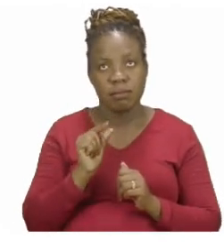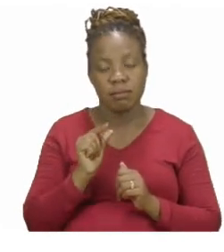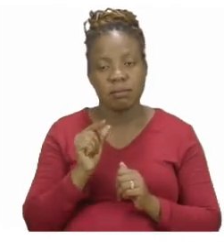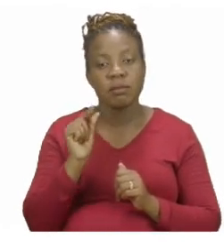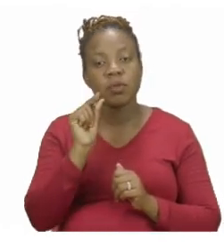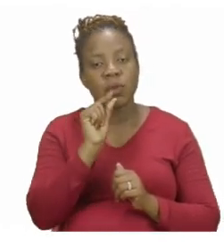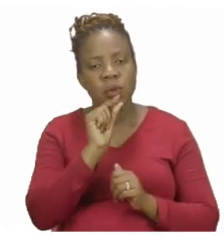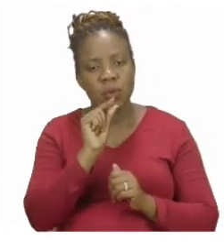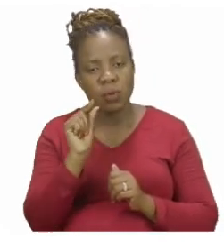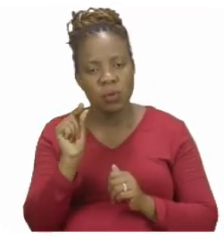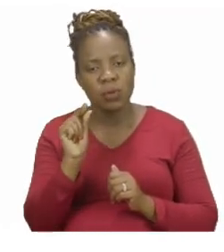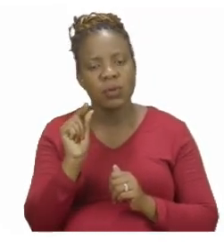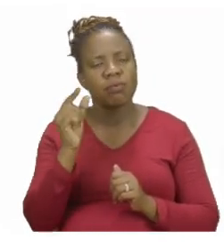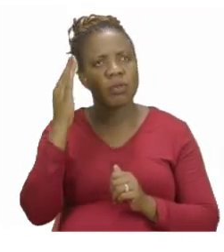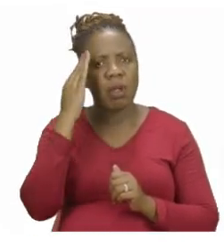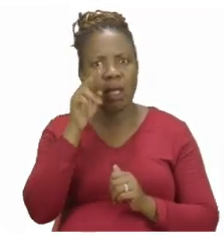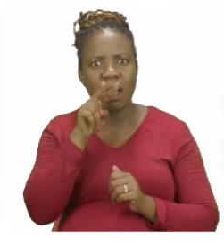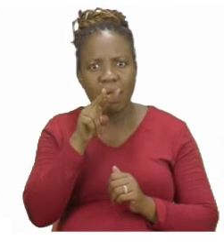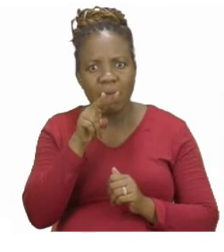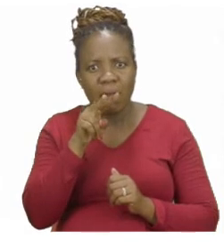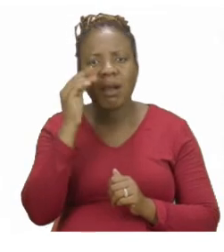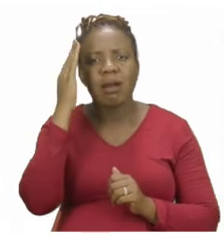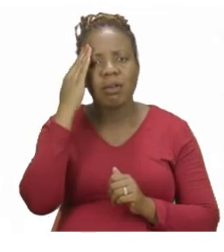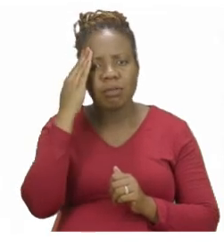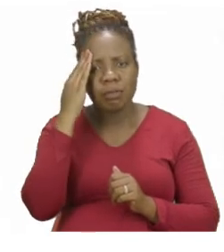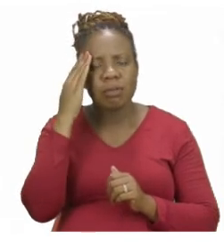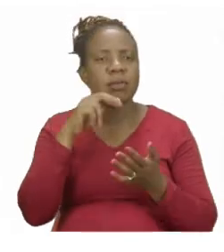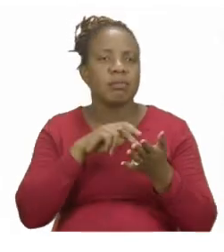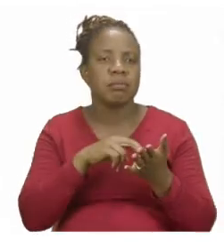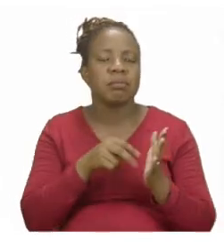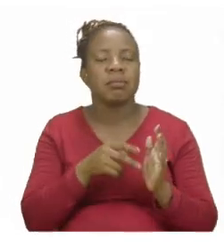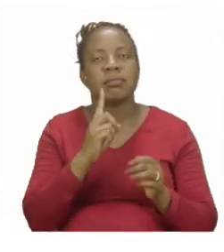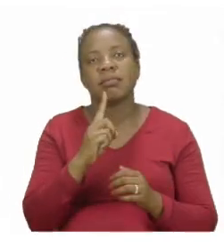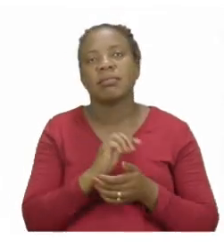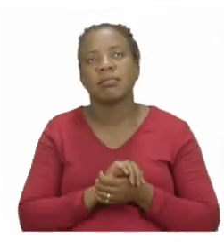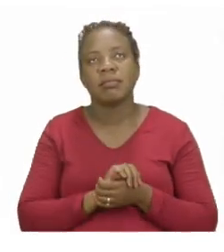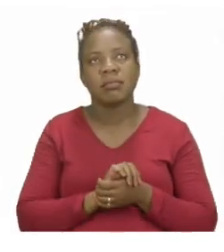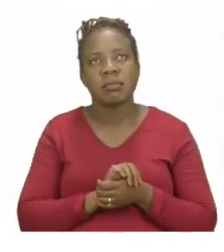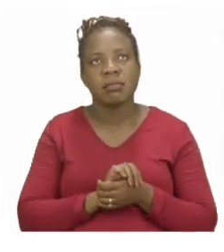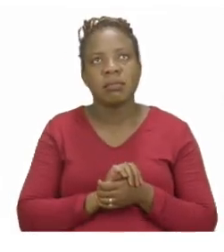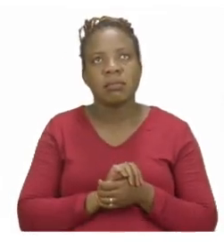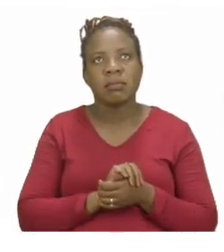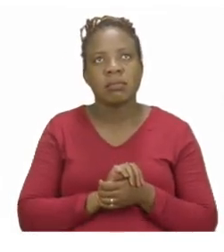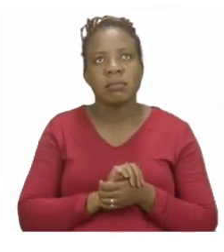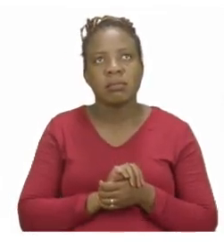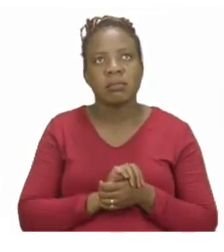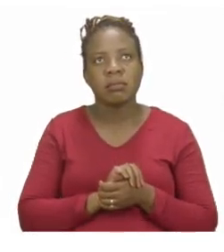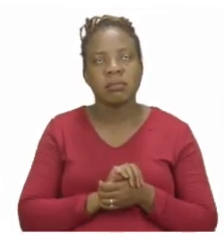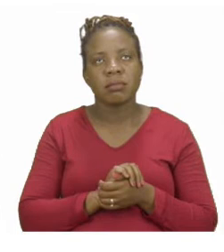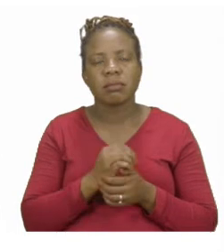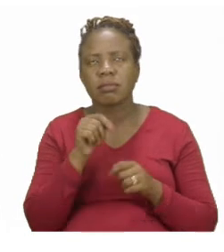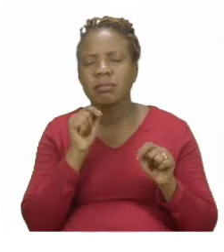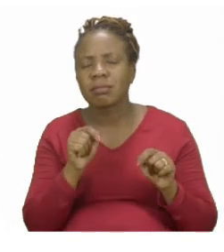have to just know immediately what they mean when we see them. Now let's see what sight words we have